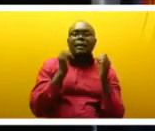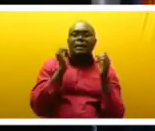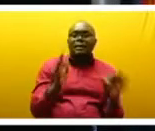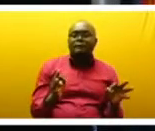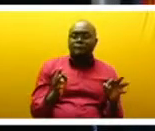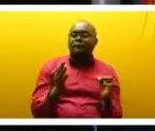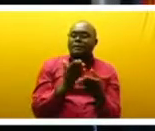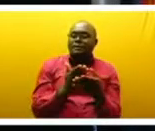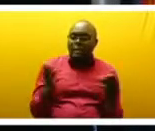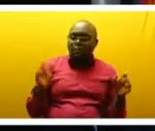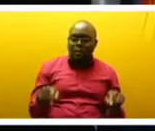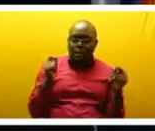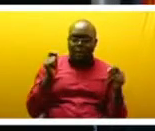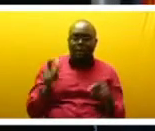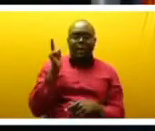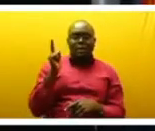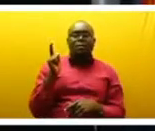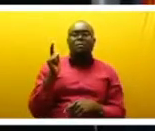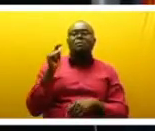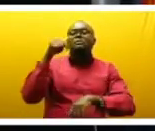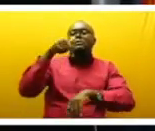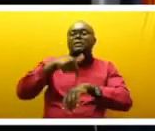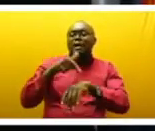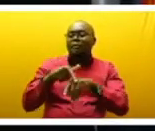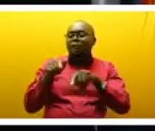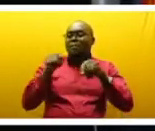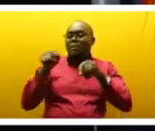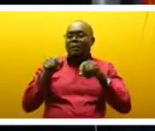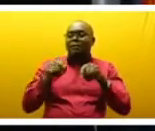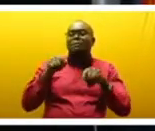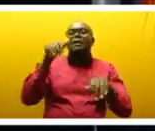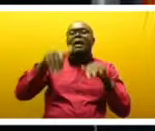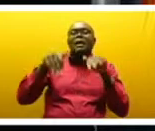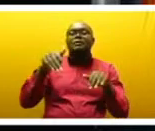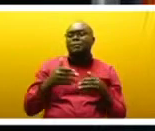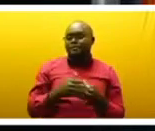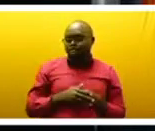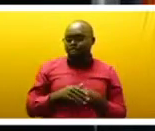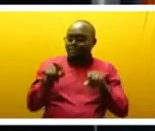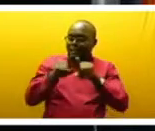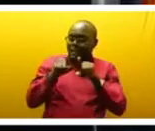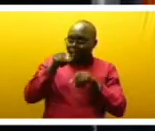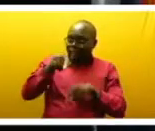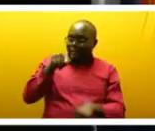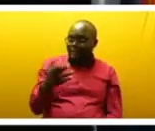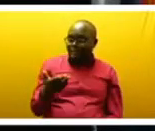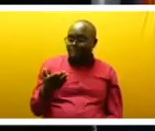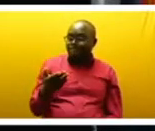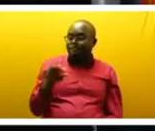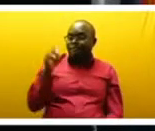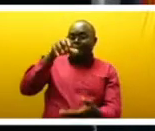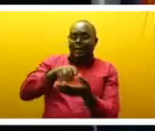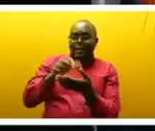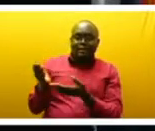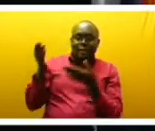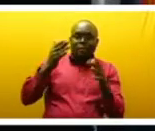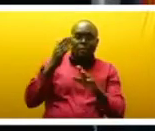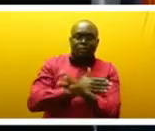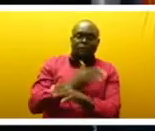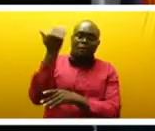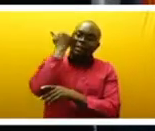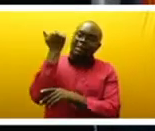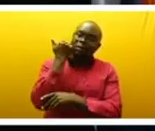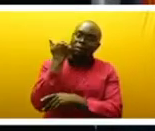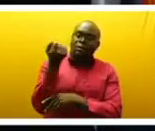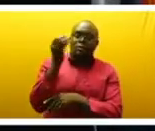errant and imperial officers, public officers, such as the one whose case is before the court today. And so I